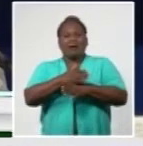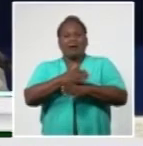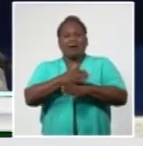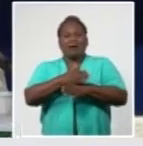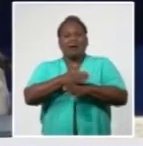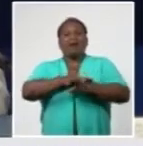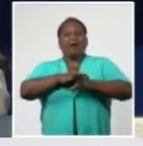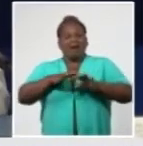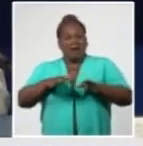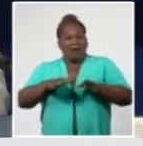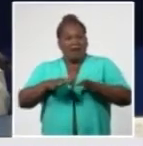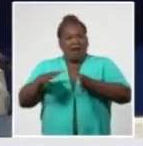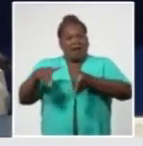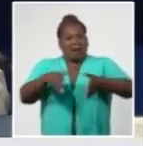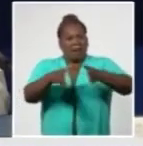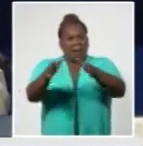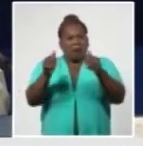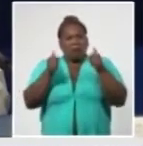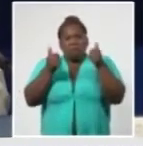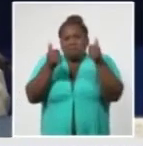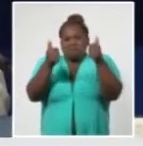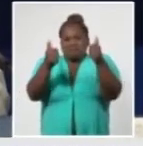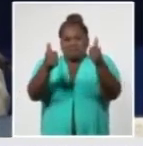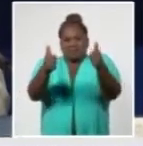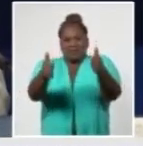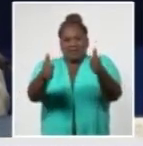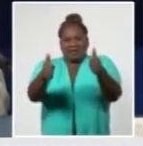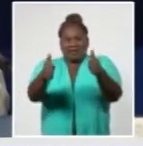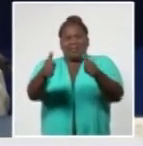only one confirmed case.